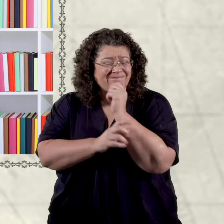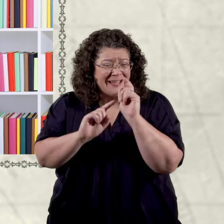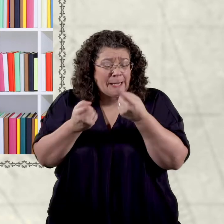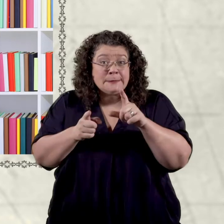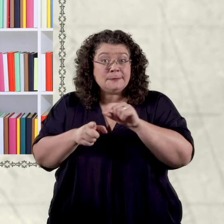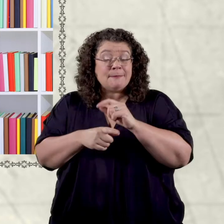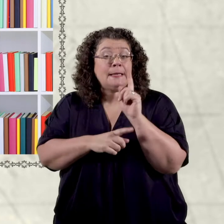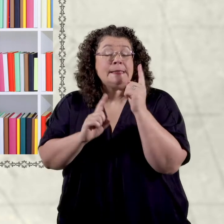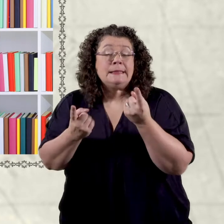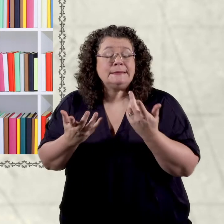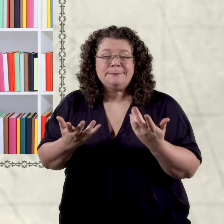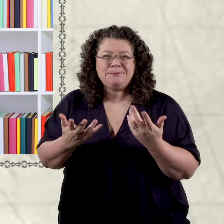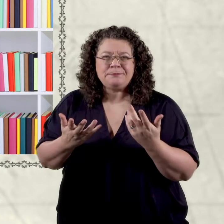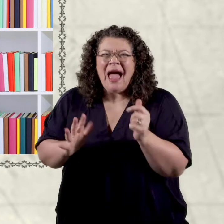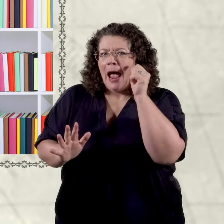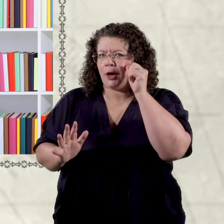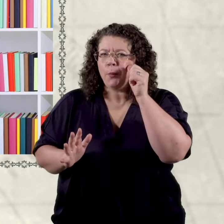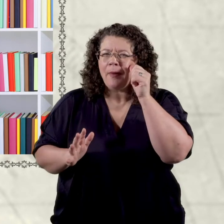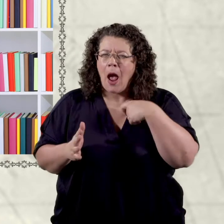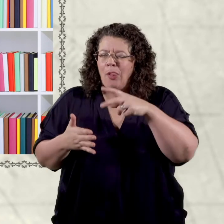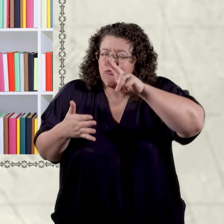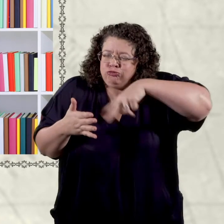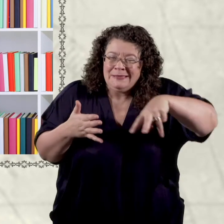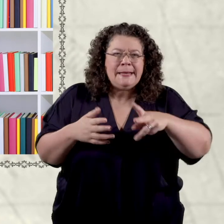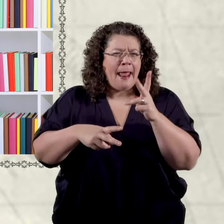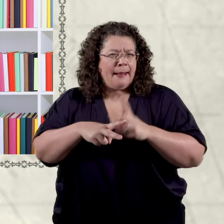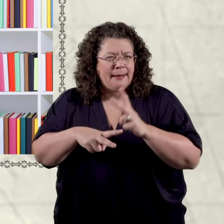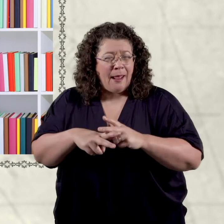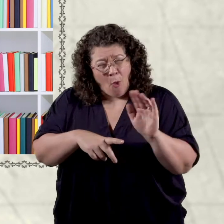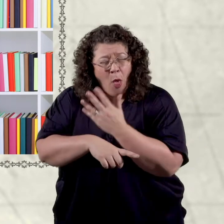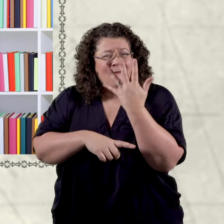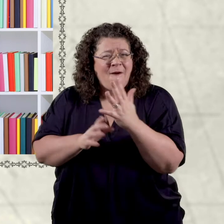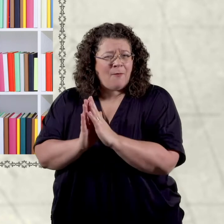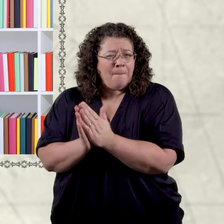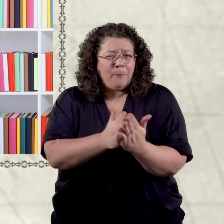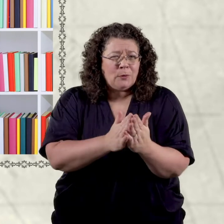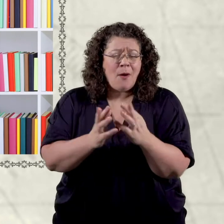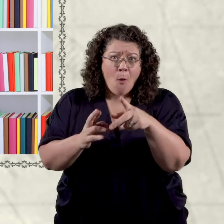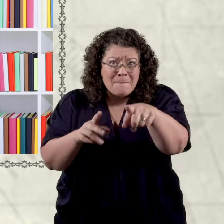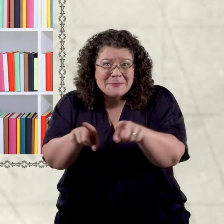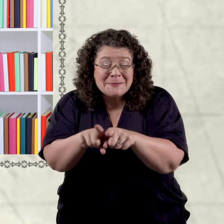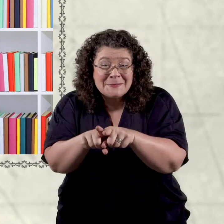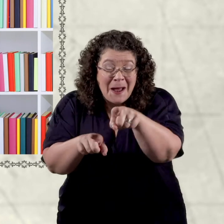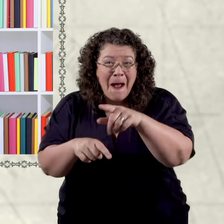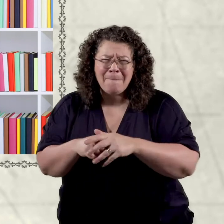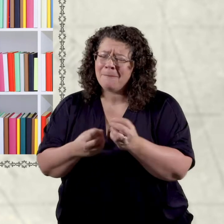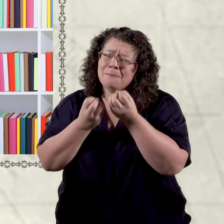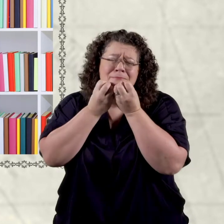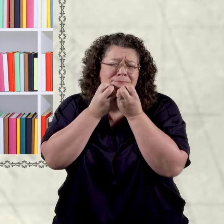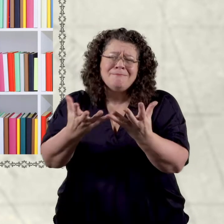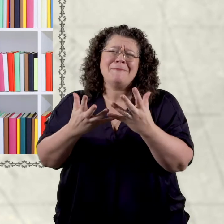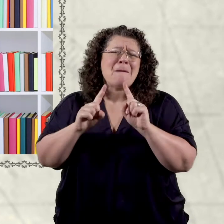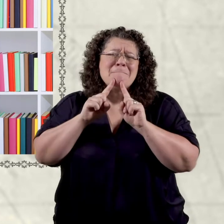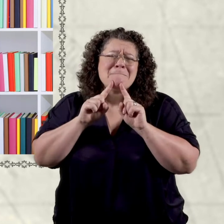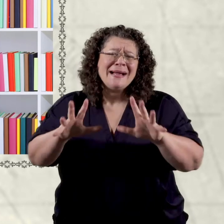I can't choose one. I know. I'll read them all again. And I hope you can do the same as well. They are amazing.